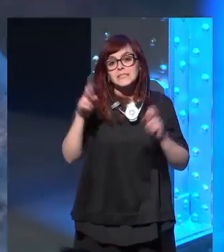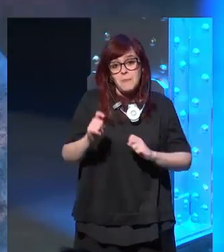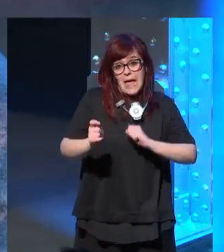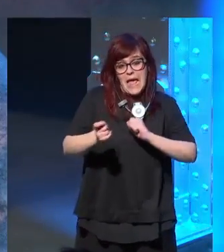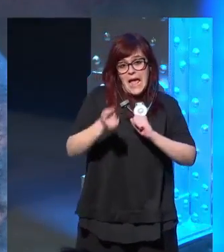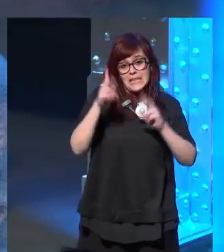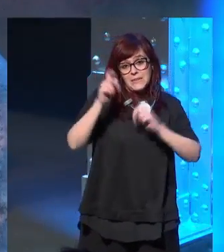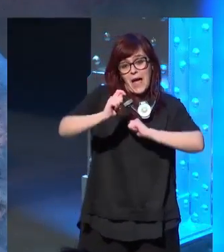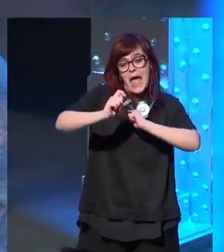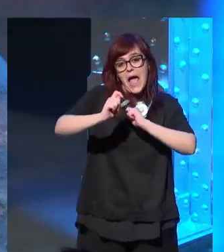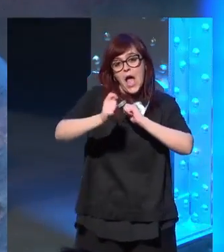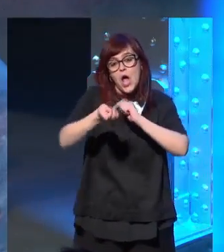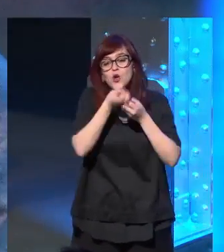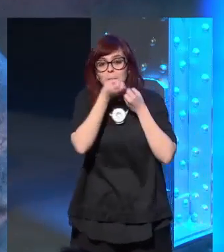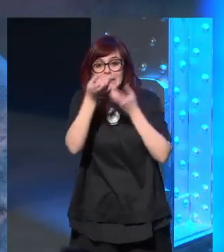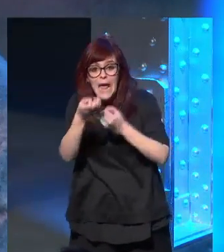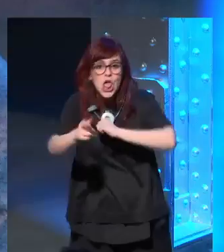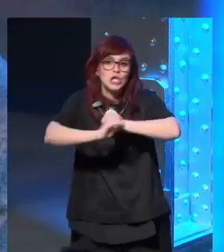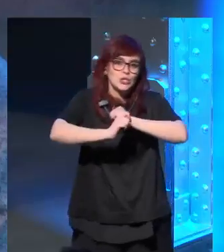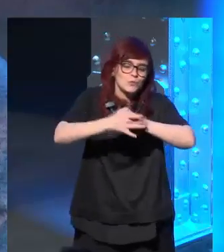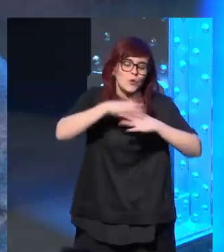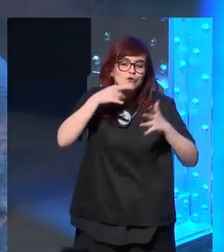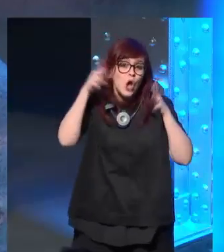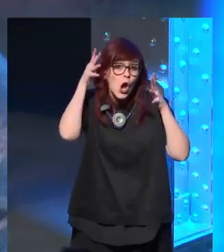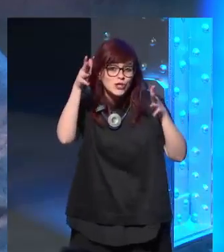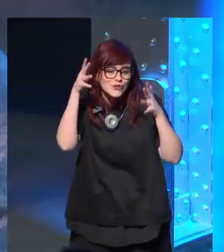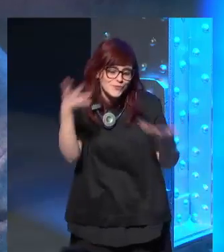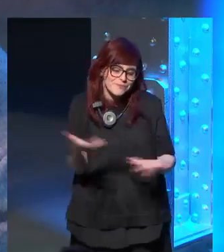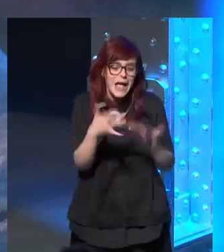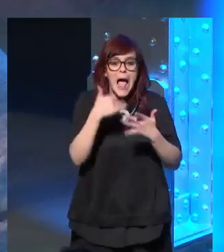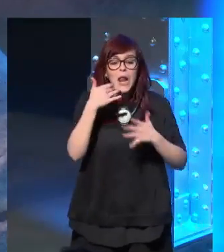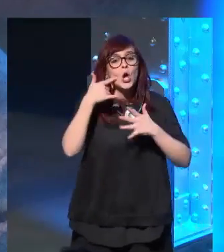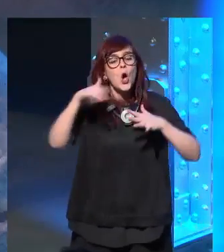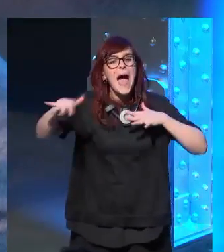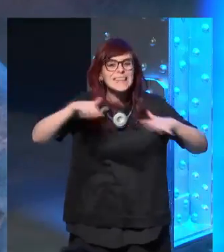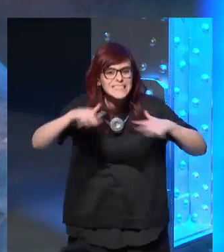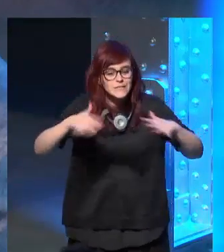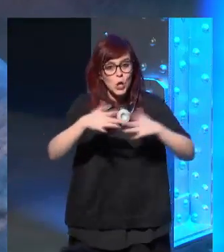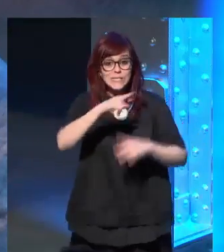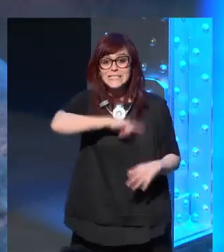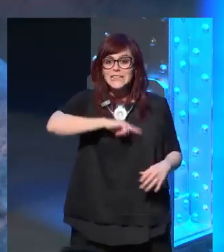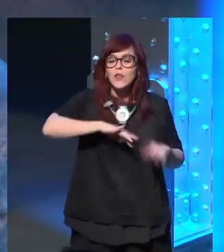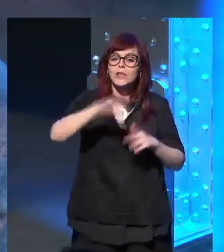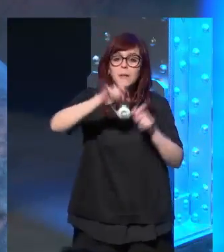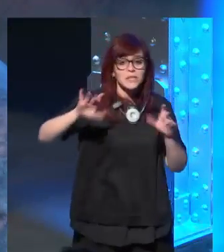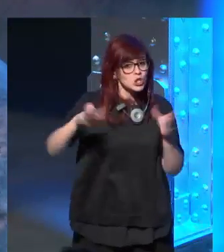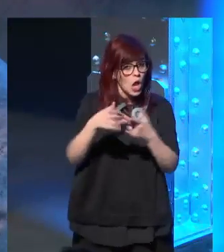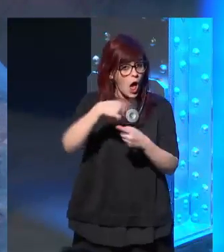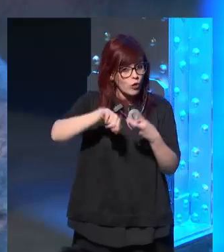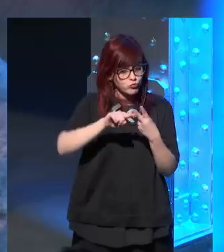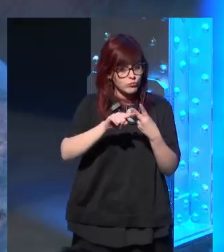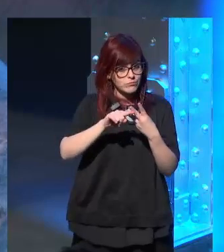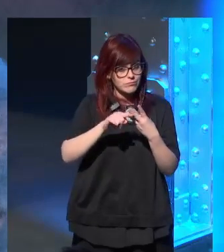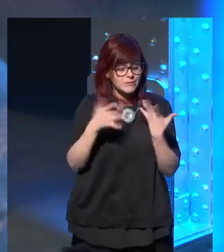agree with Ragnhild. Do something active, do something meaningful, and do something together with other people. That is always a good, I